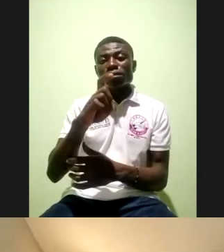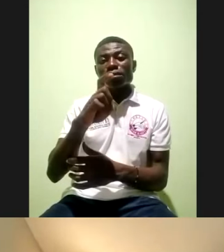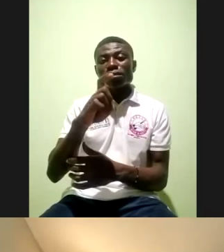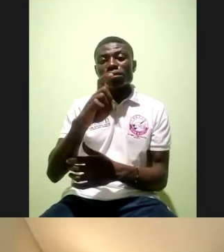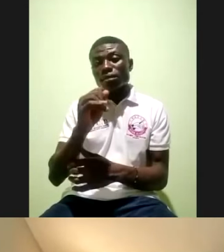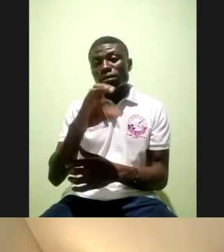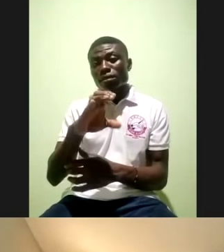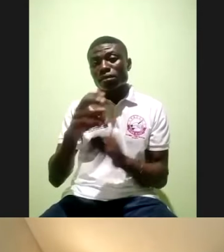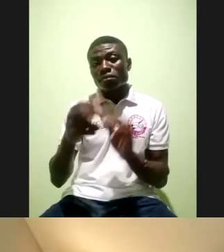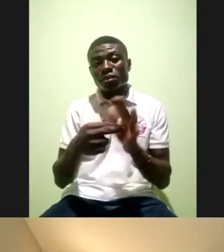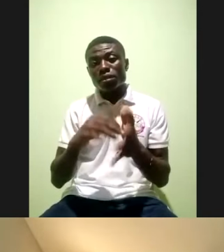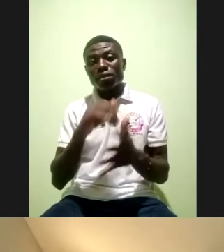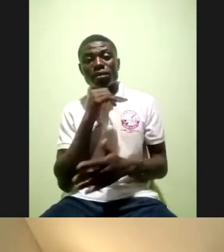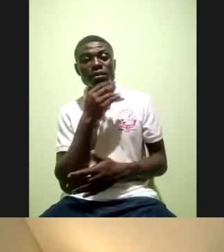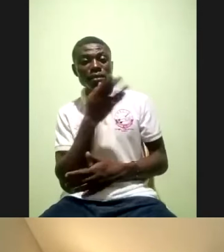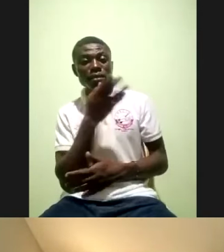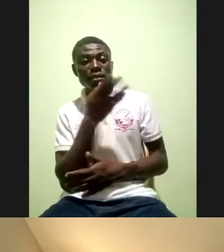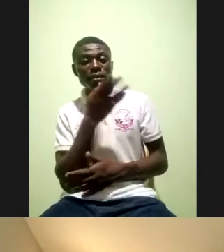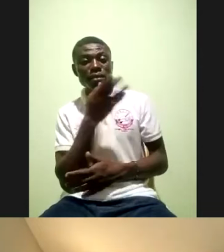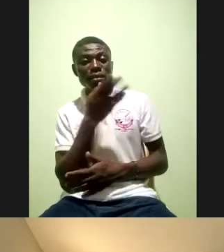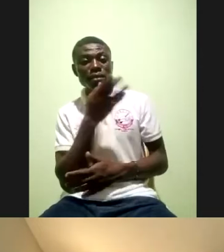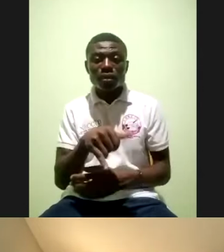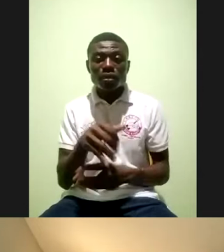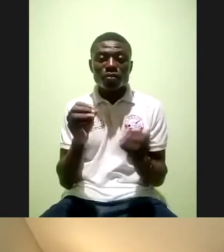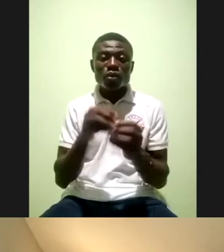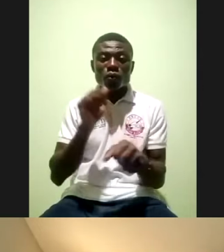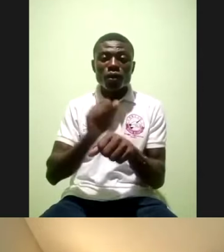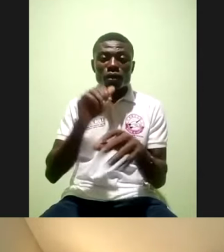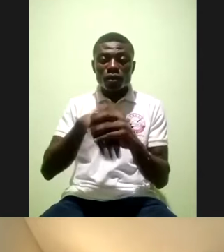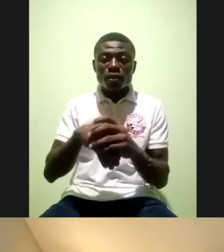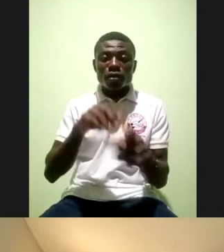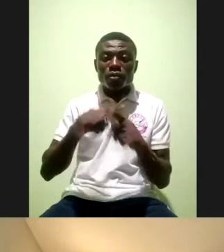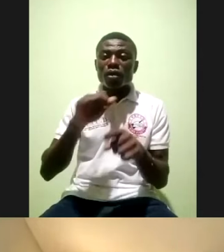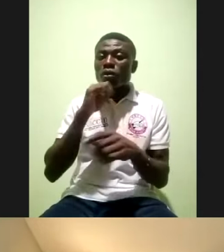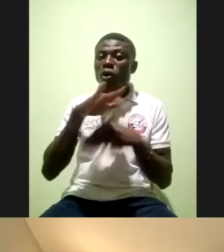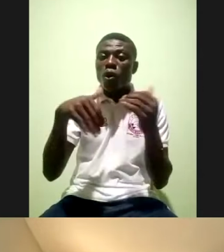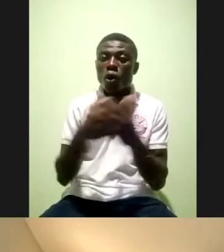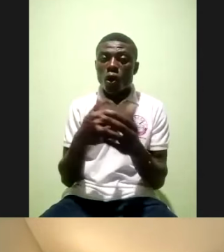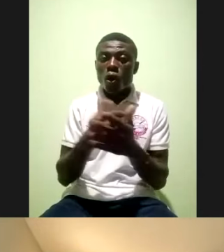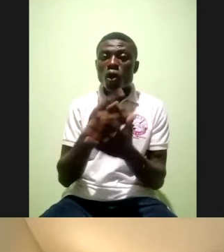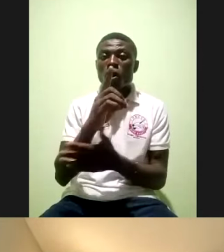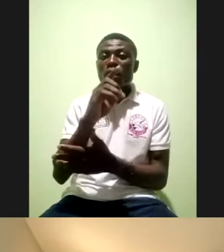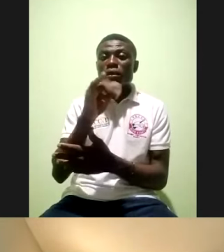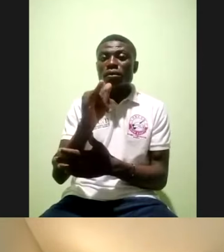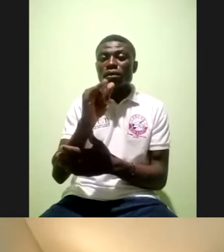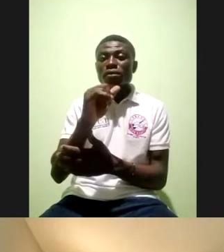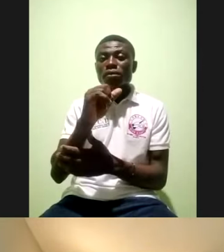not that could be one symptom, but not all dyslexics would be reading backwards.